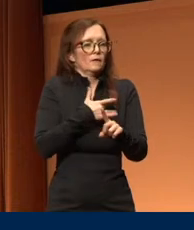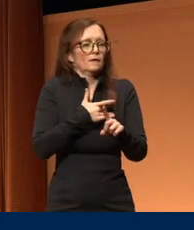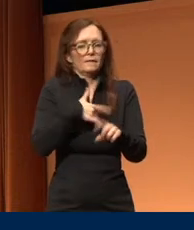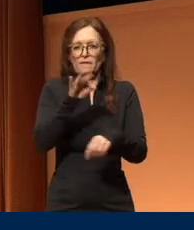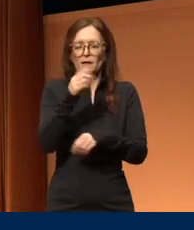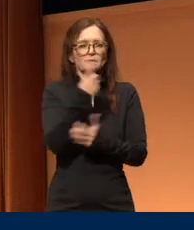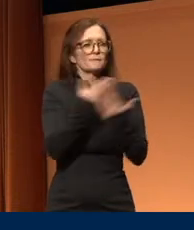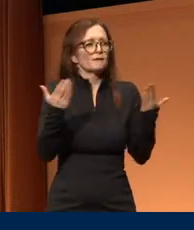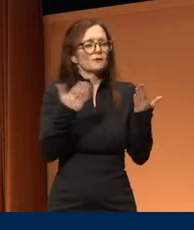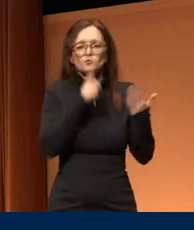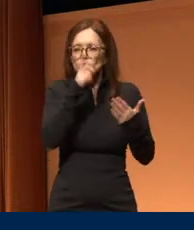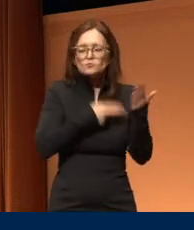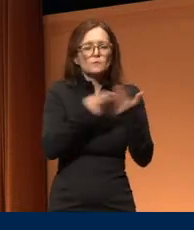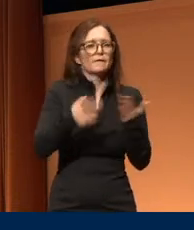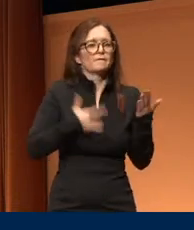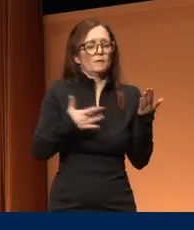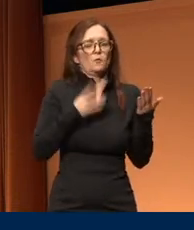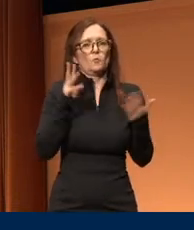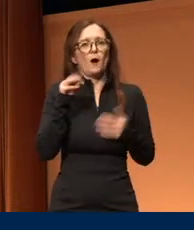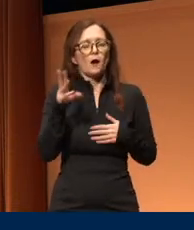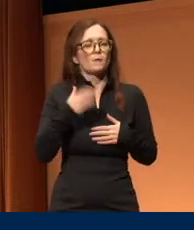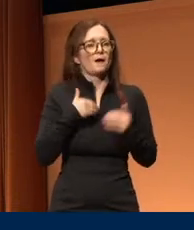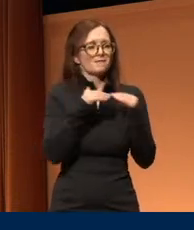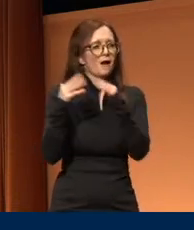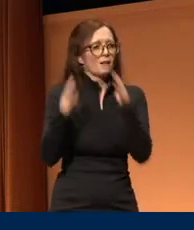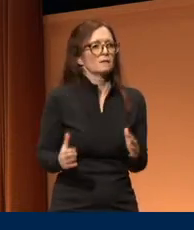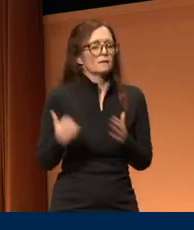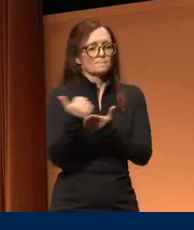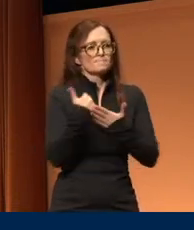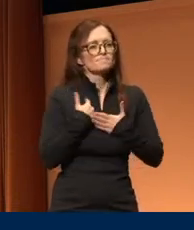is truly, truly striking, and that was one of those moments.